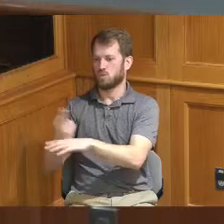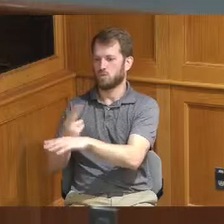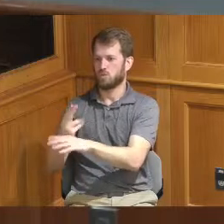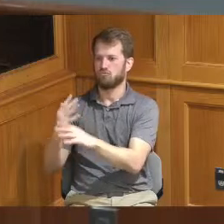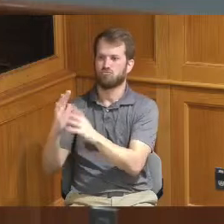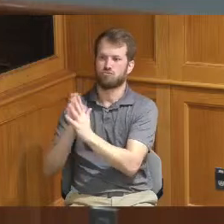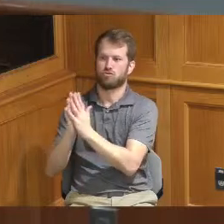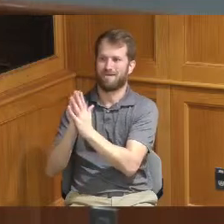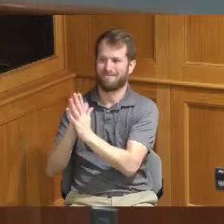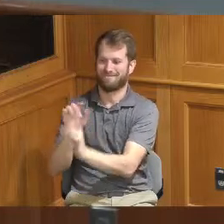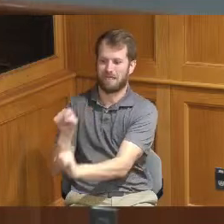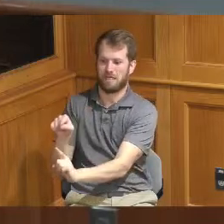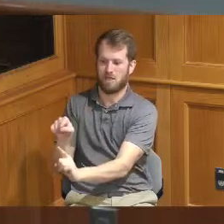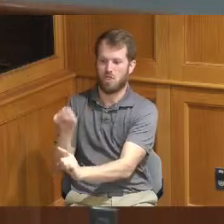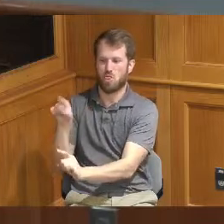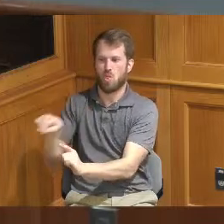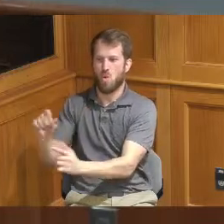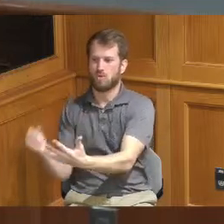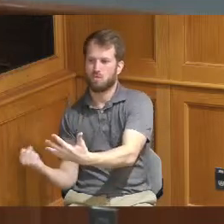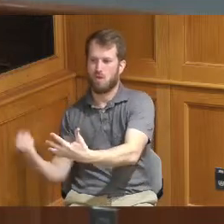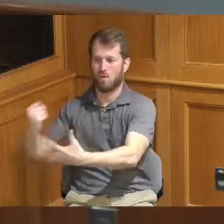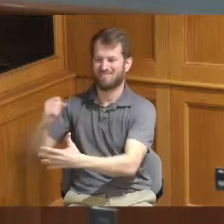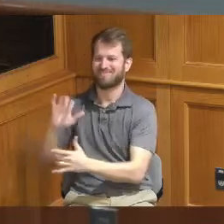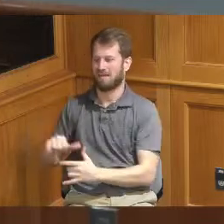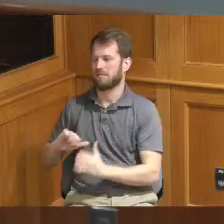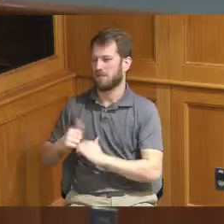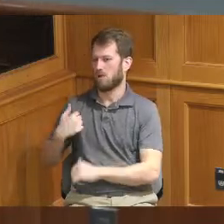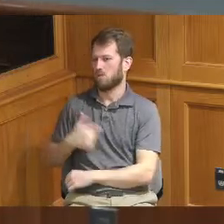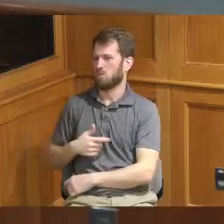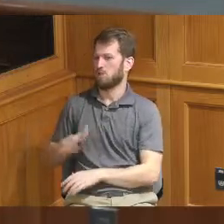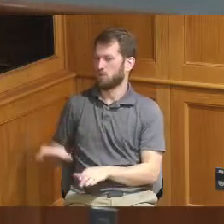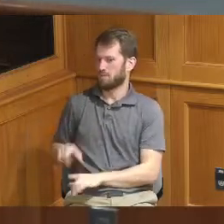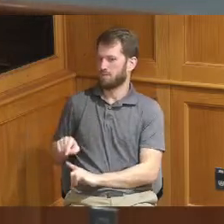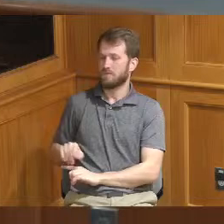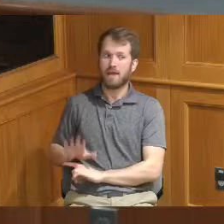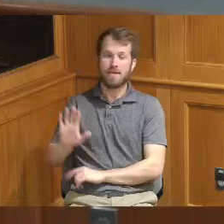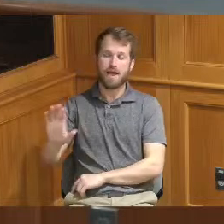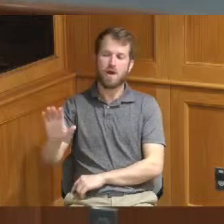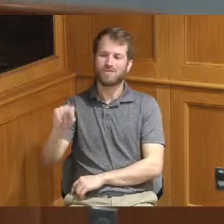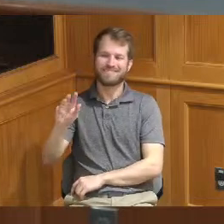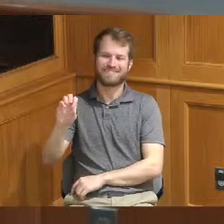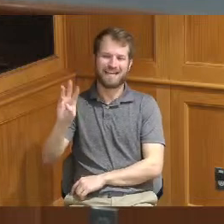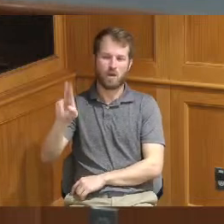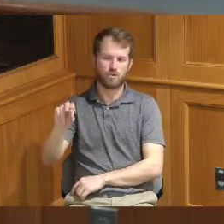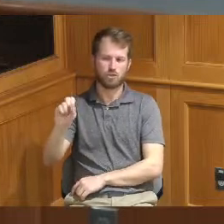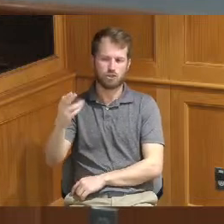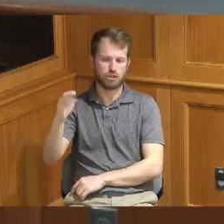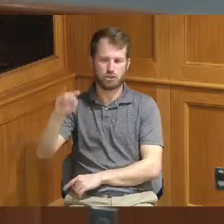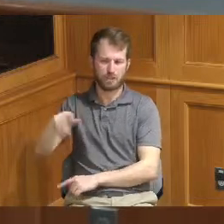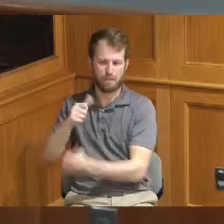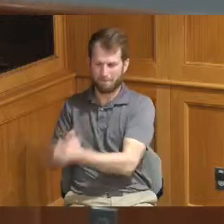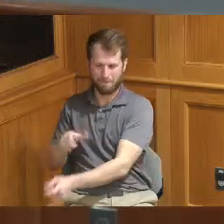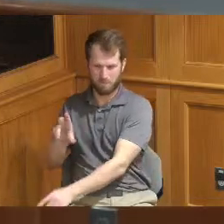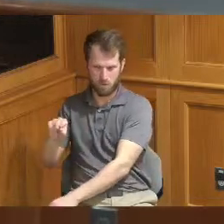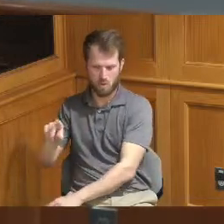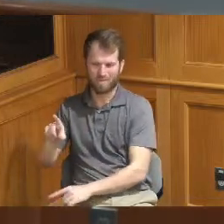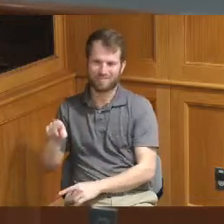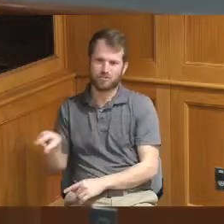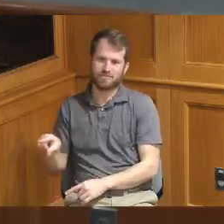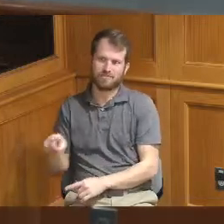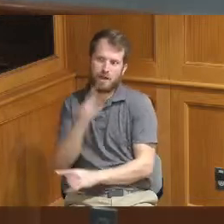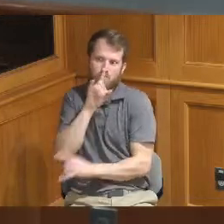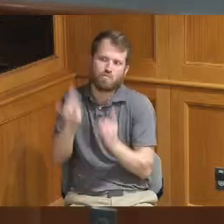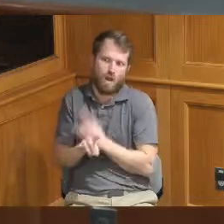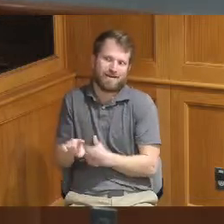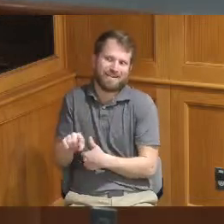and prioritize those. Okay. So that's how we do it. And we don't do it by township. That just happens to be the townships that they